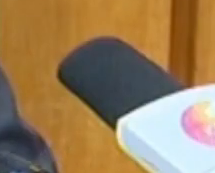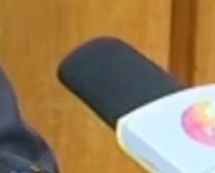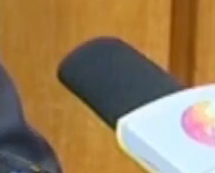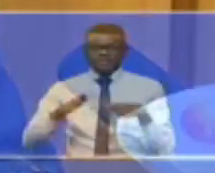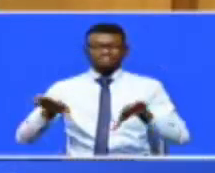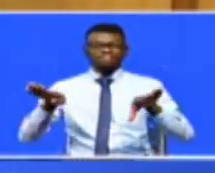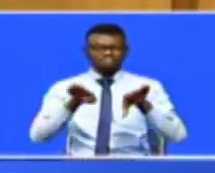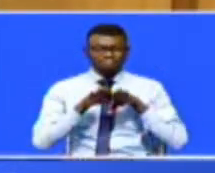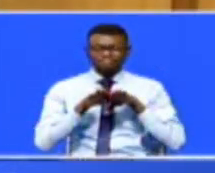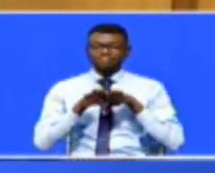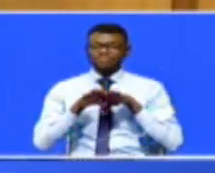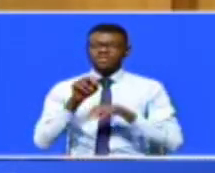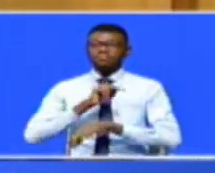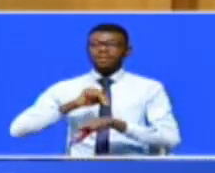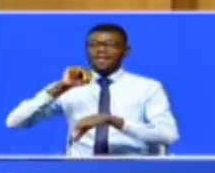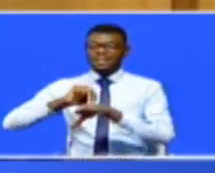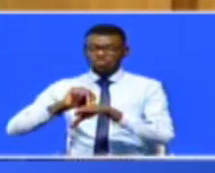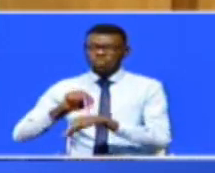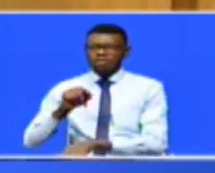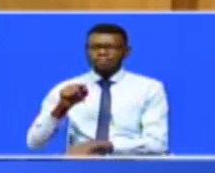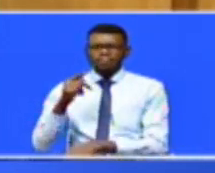blame. Nationally,